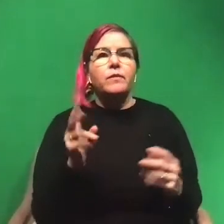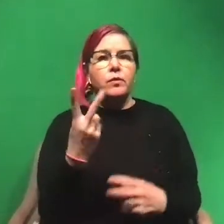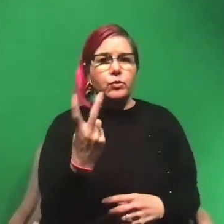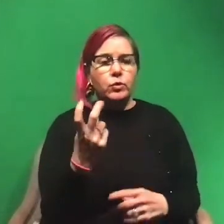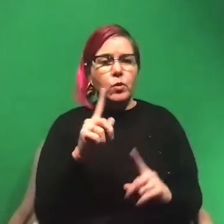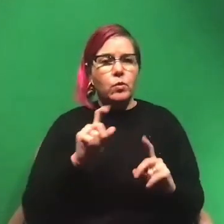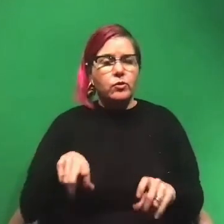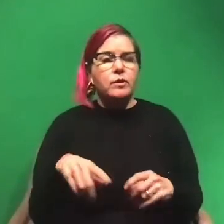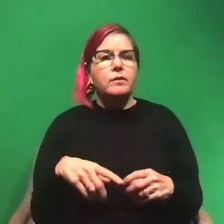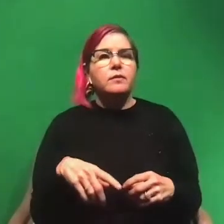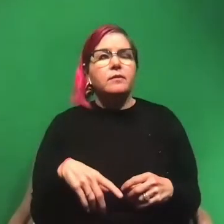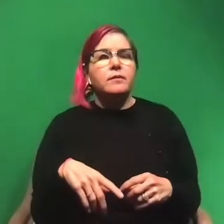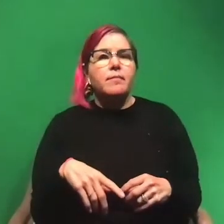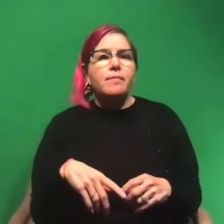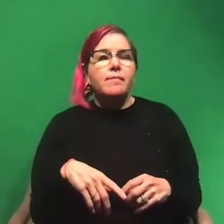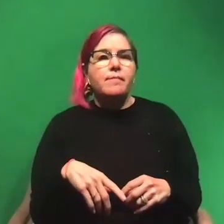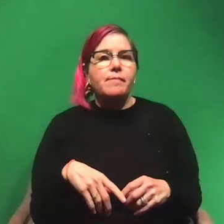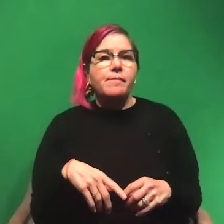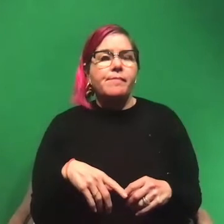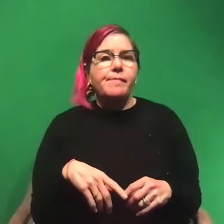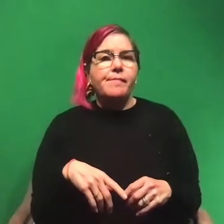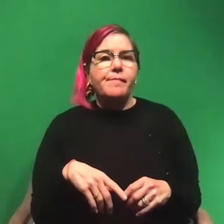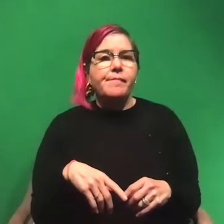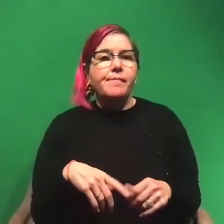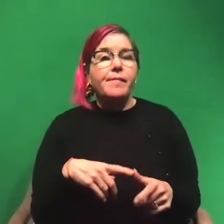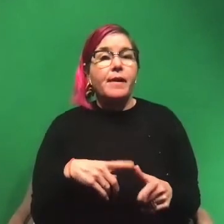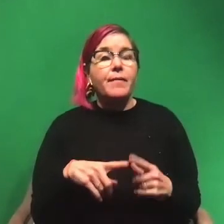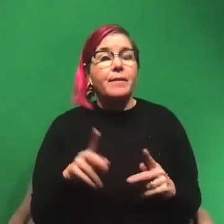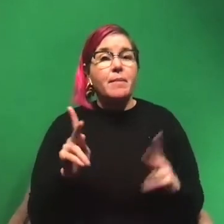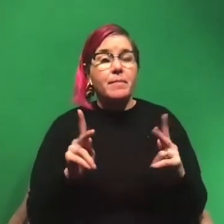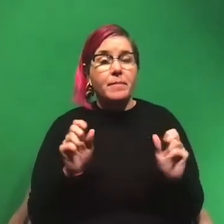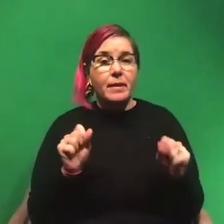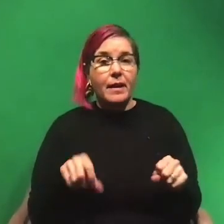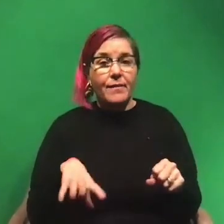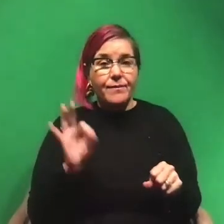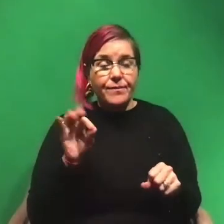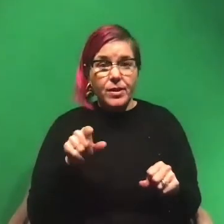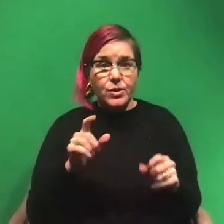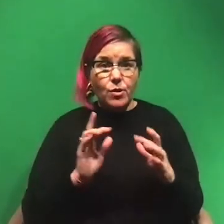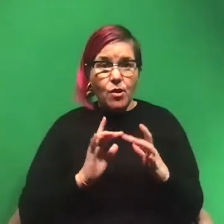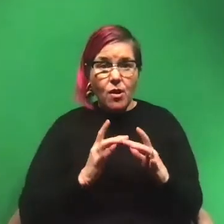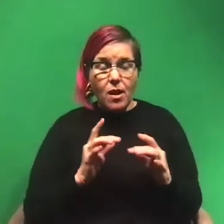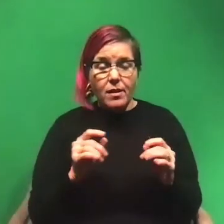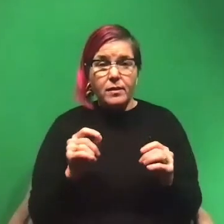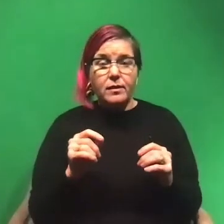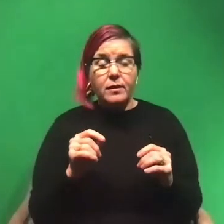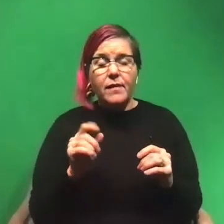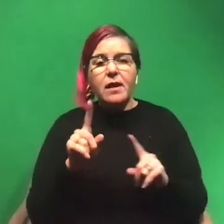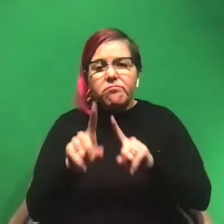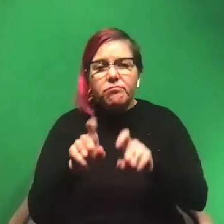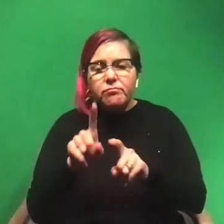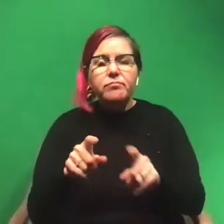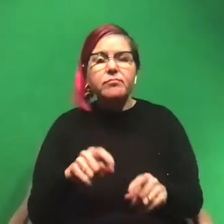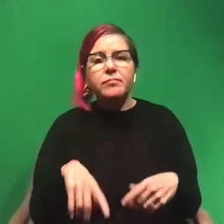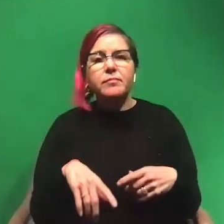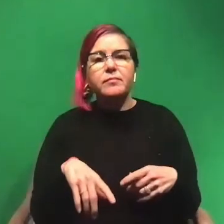questions to ask you, and then maybe people can find you online if they're still super curious, or